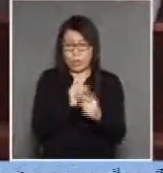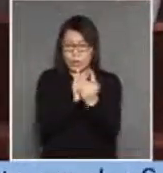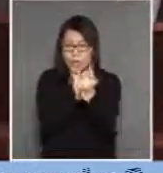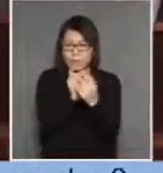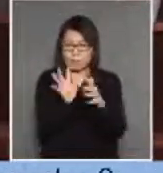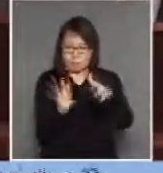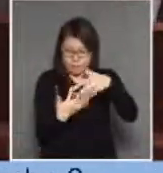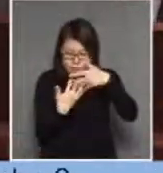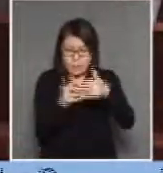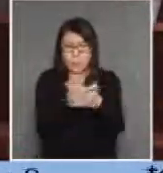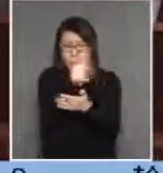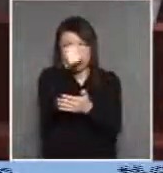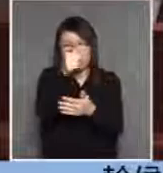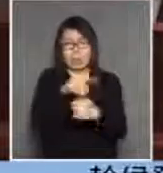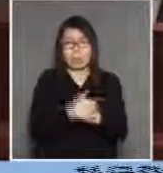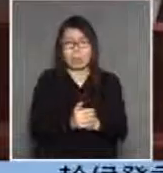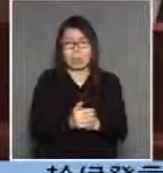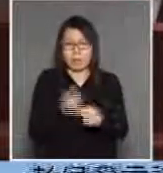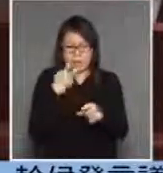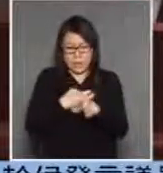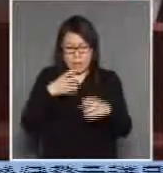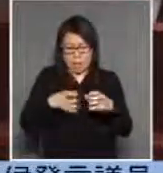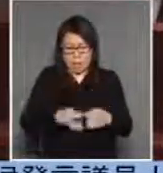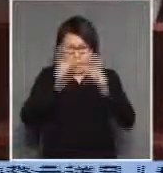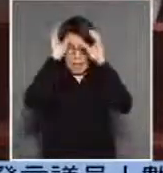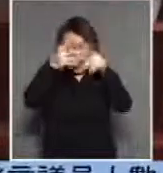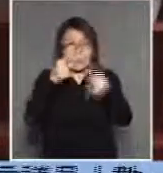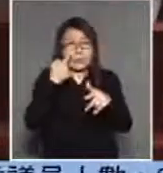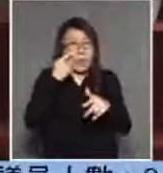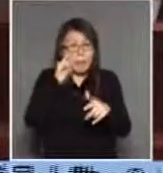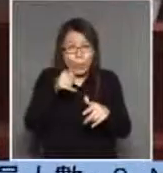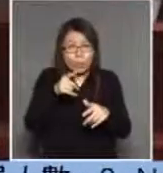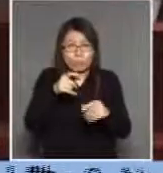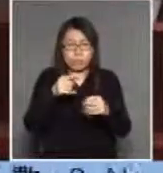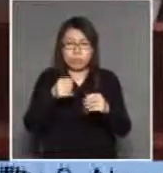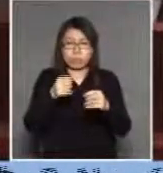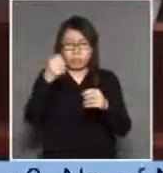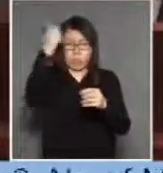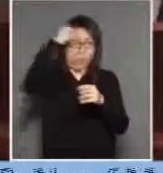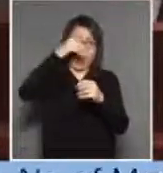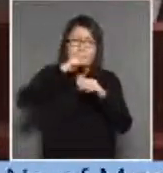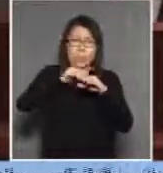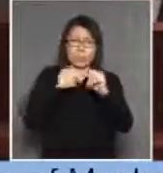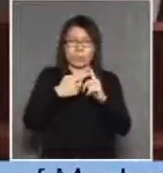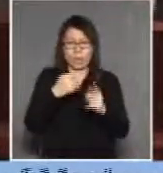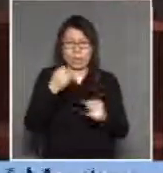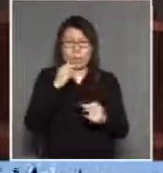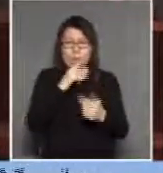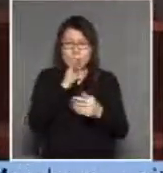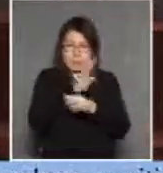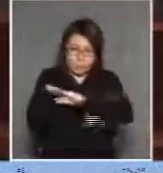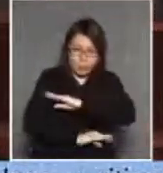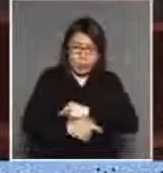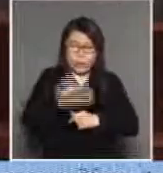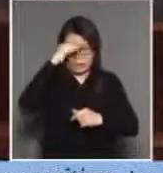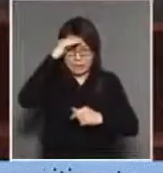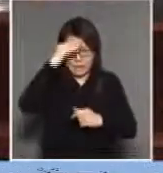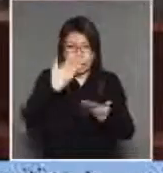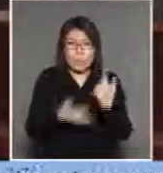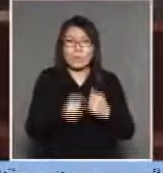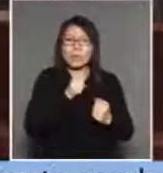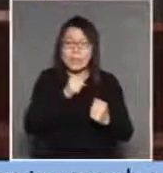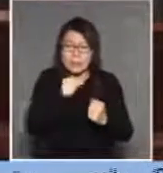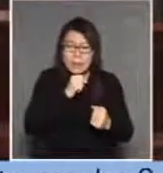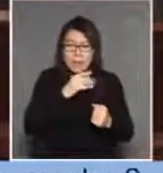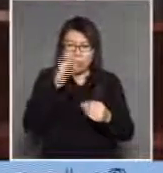And they will face 10 years of imprisonment. The brick may hit another citizen, may hit a police